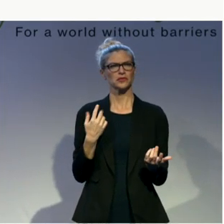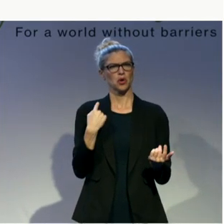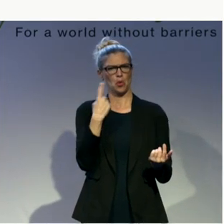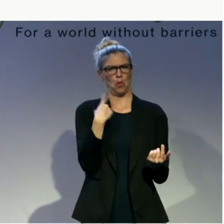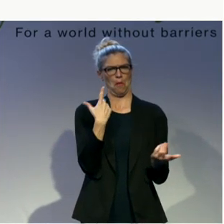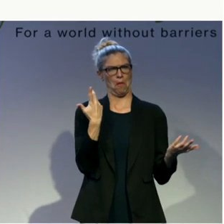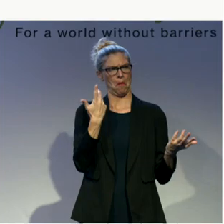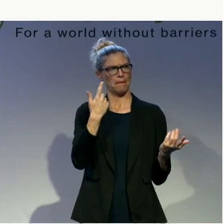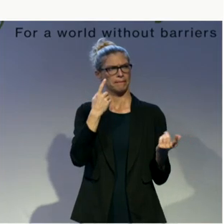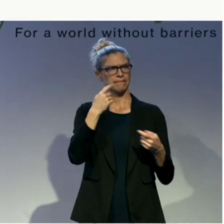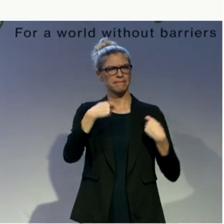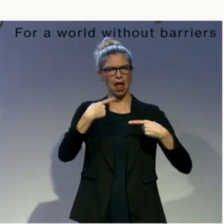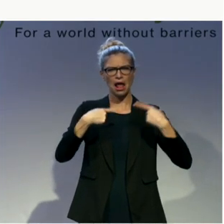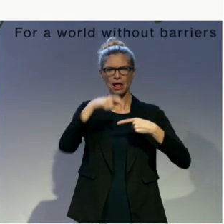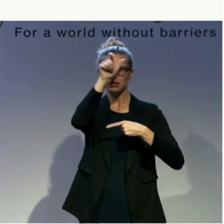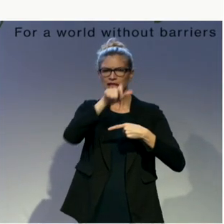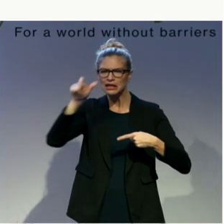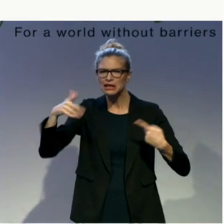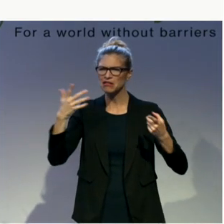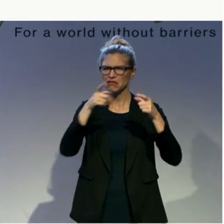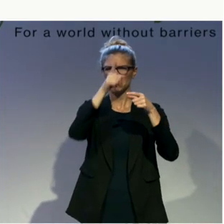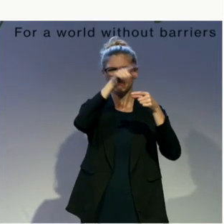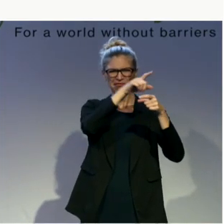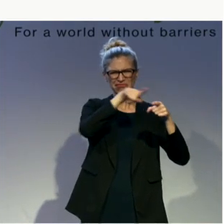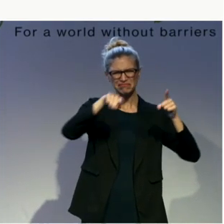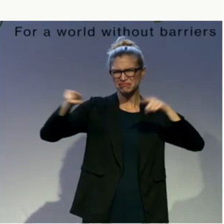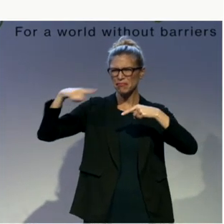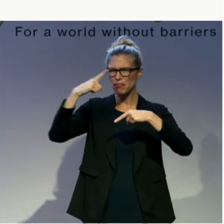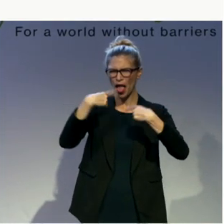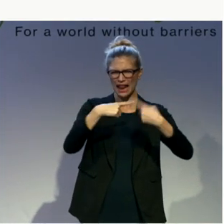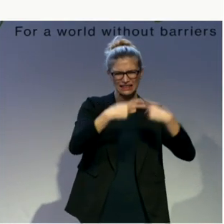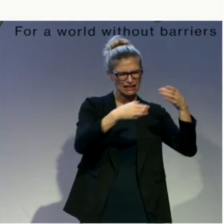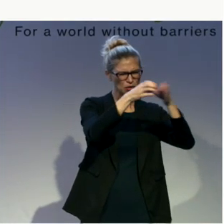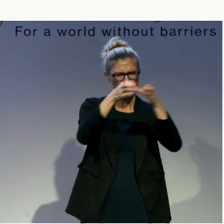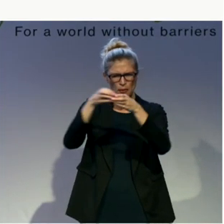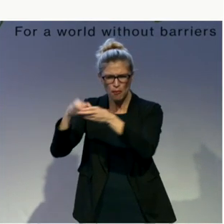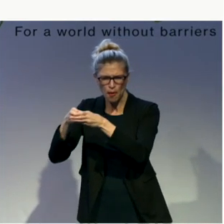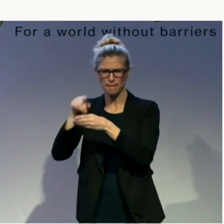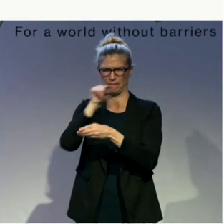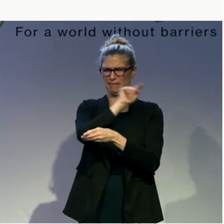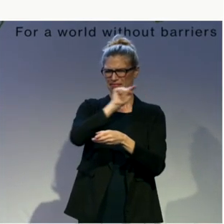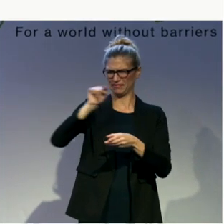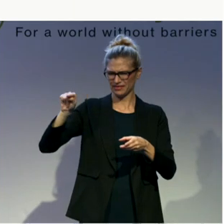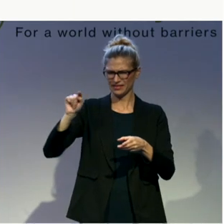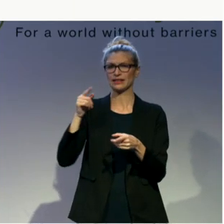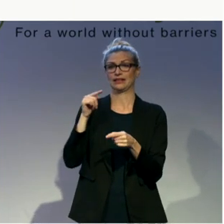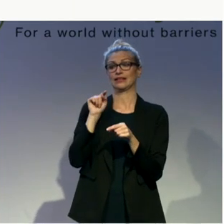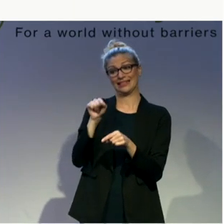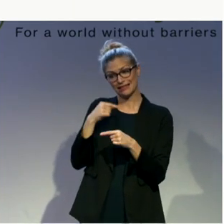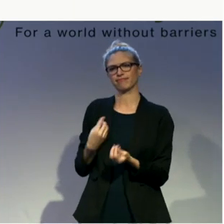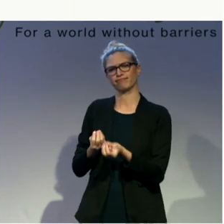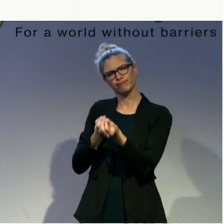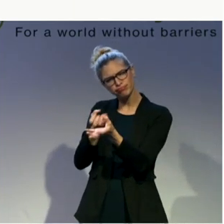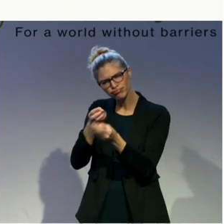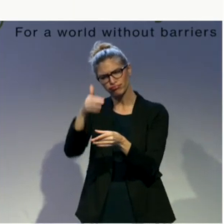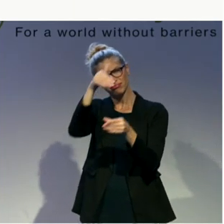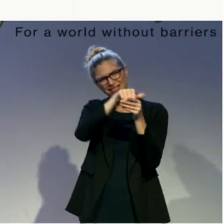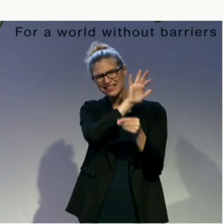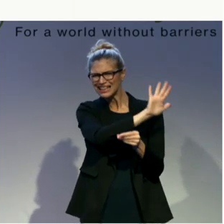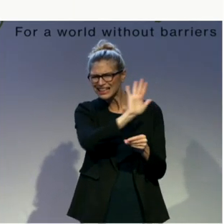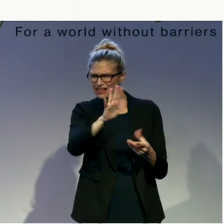about? So you did this project to inform and educate voters by study